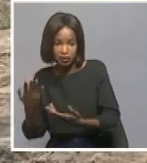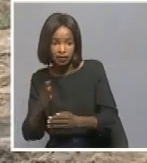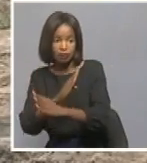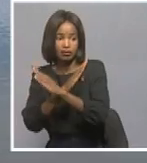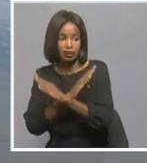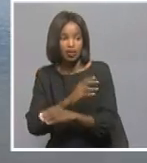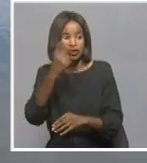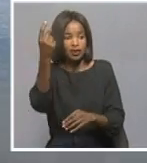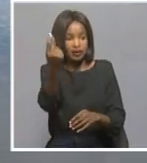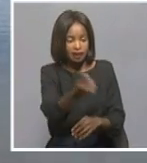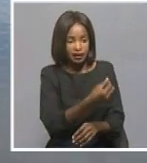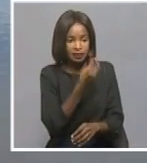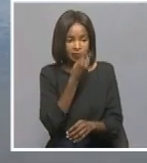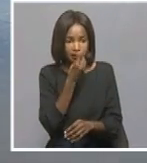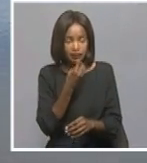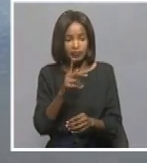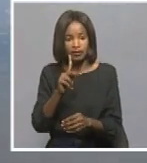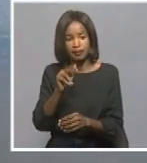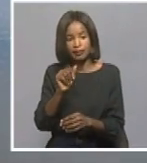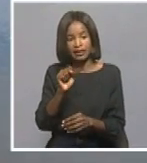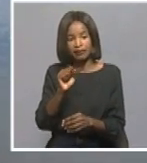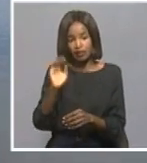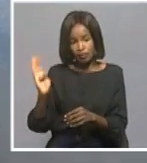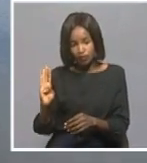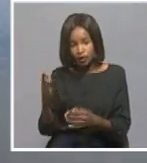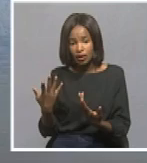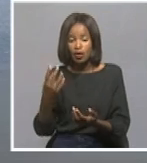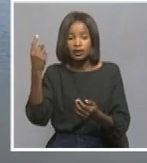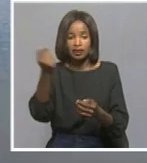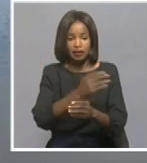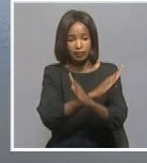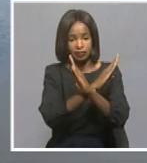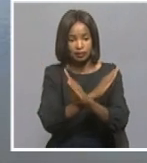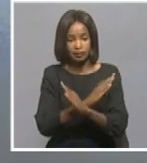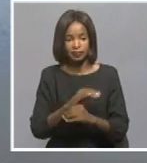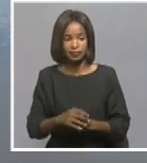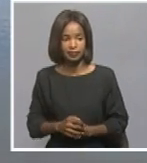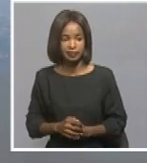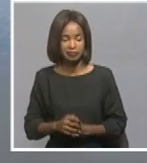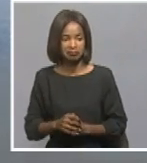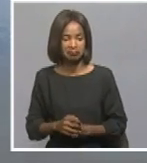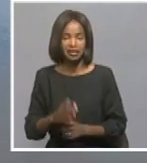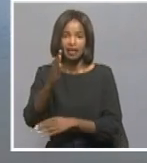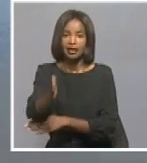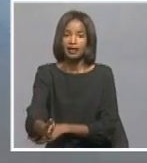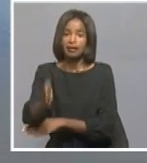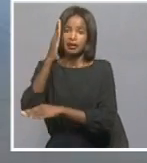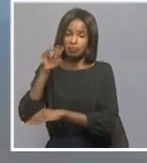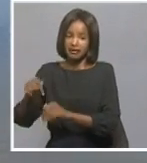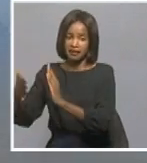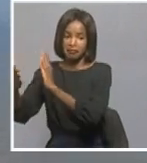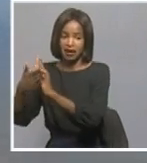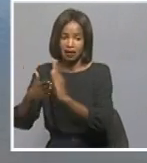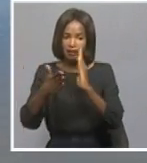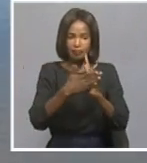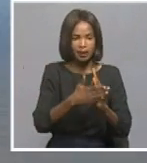buy food and other necessities from Kasani, Botswana or Mambova in Zambia. The border closures have made an